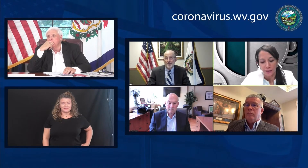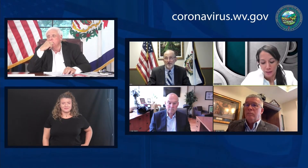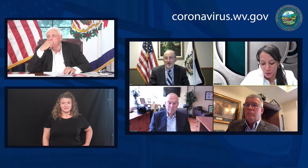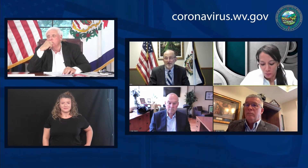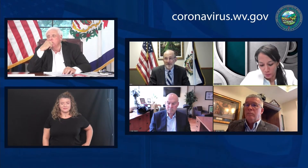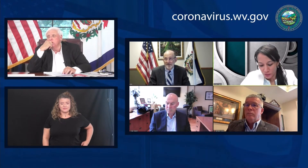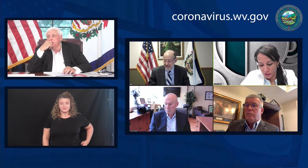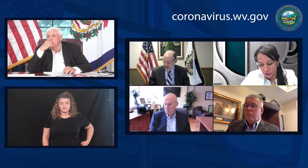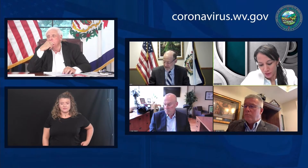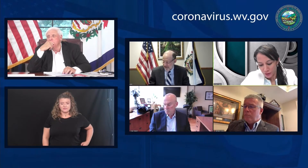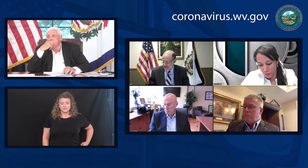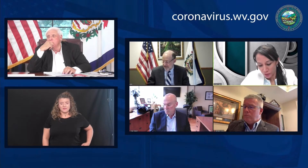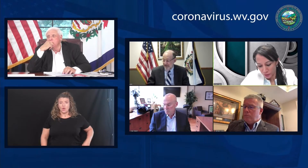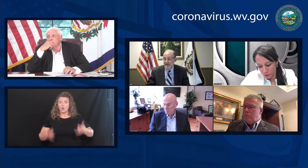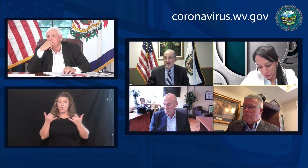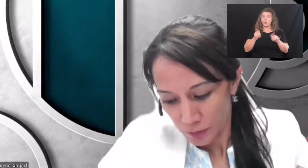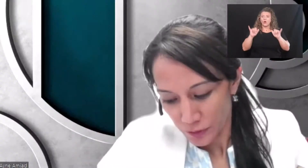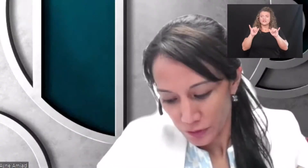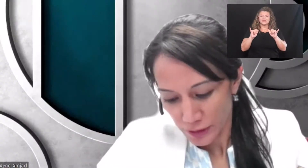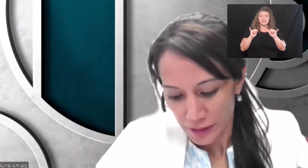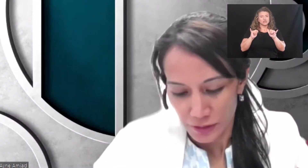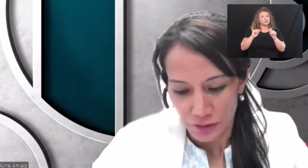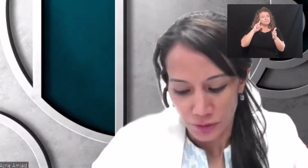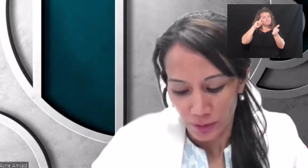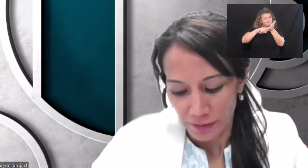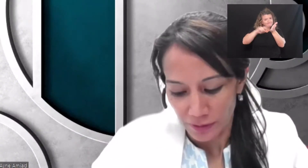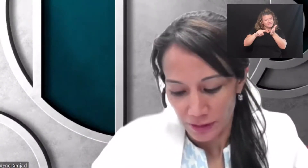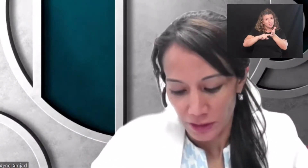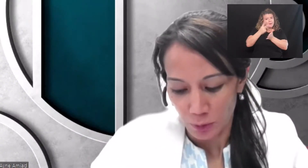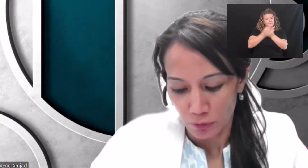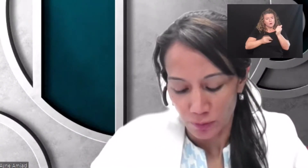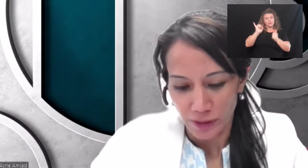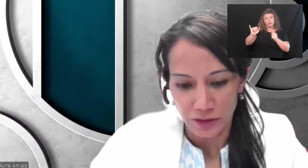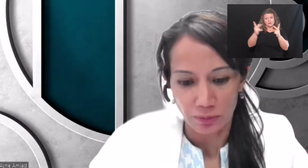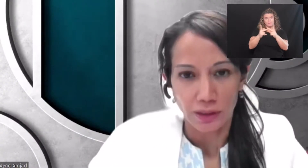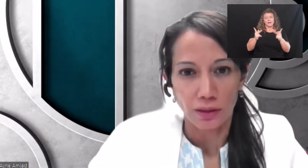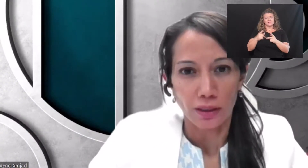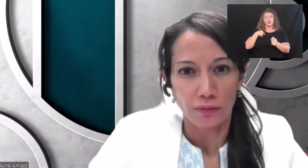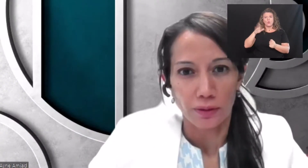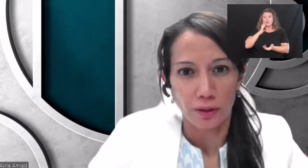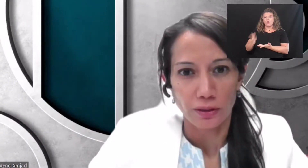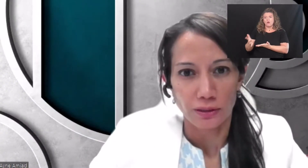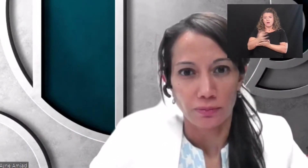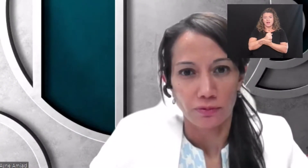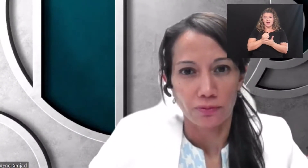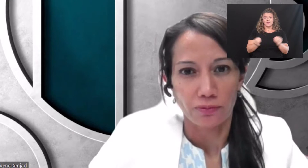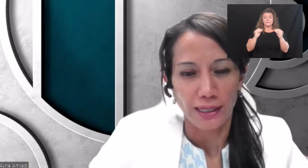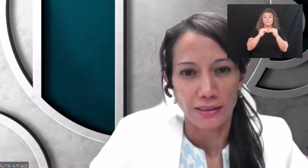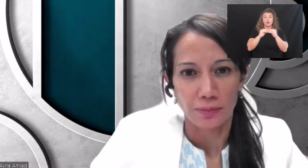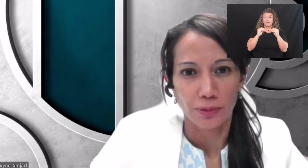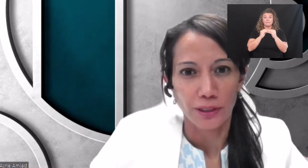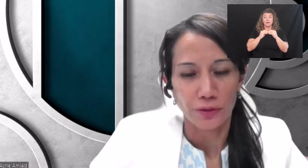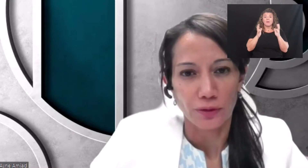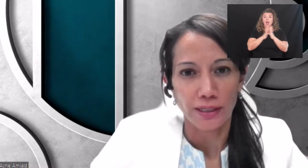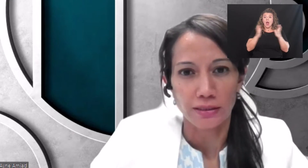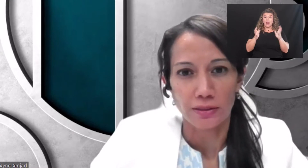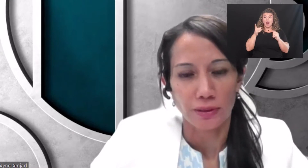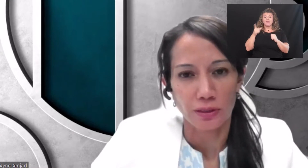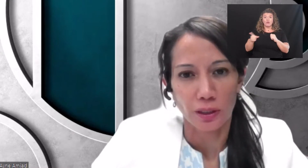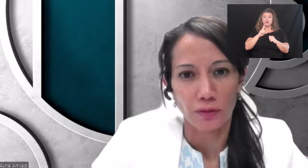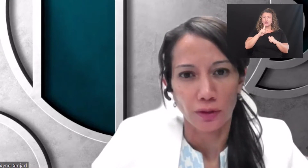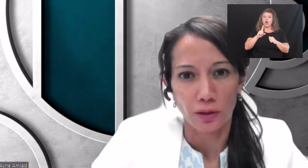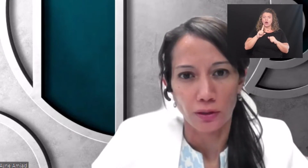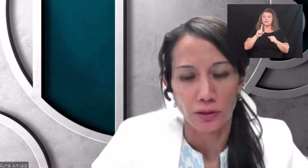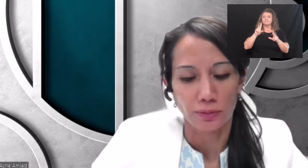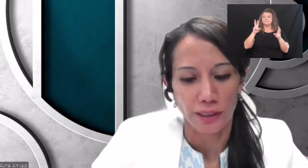Hi, Annie. We're still getting word on some of those cases, so we'll have to get some more information, but a lot of them are some vaccine breakthrough cases